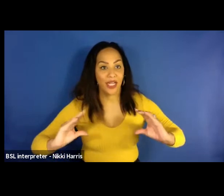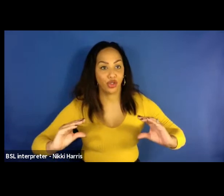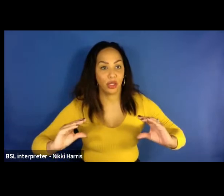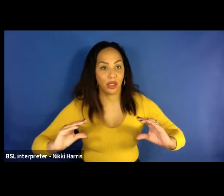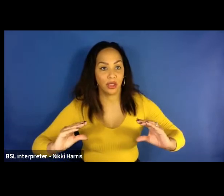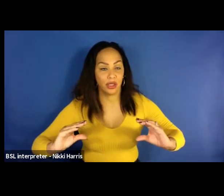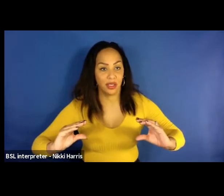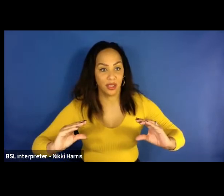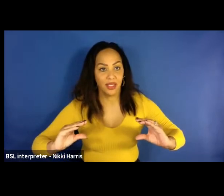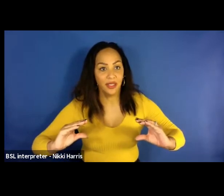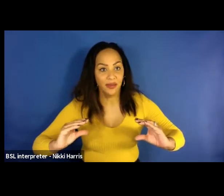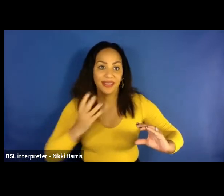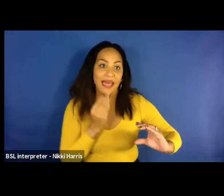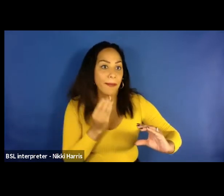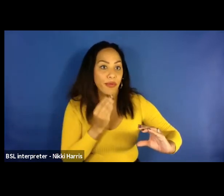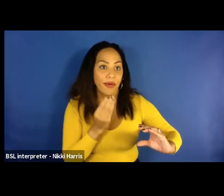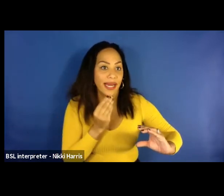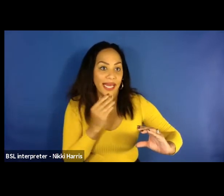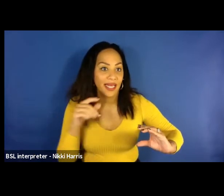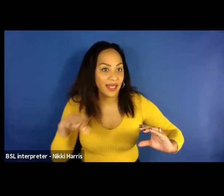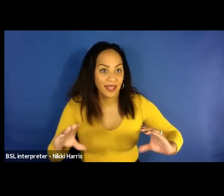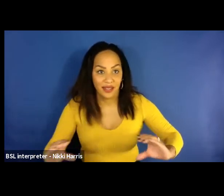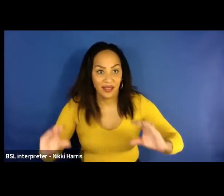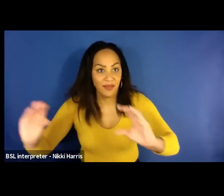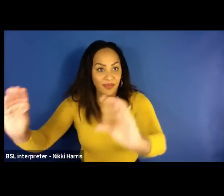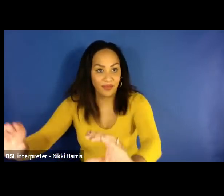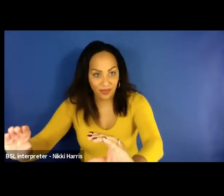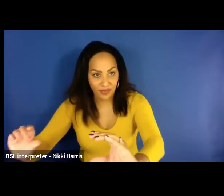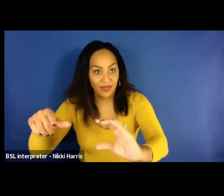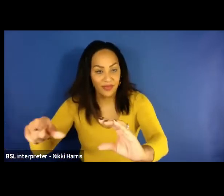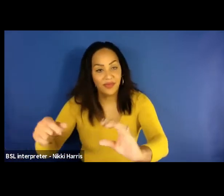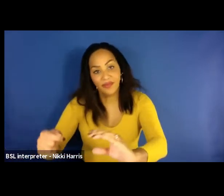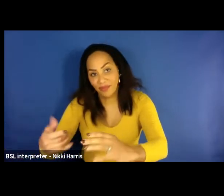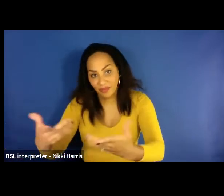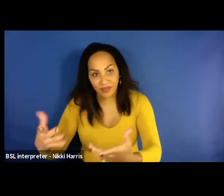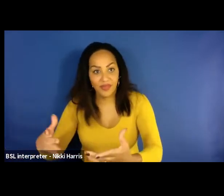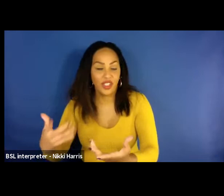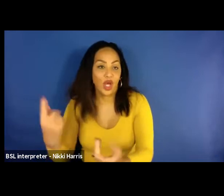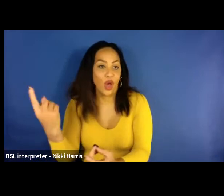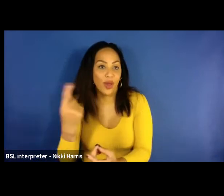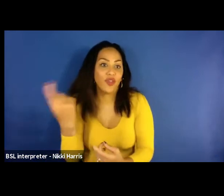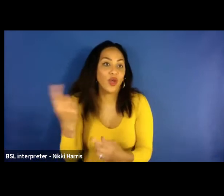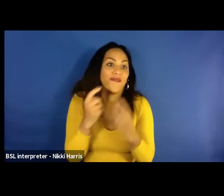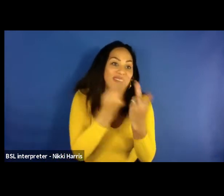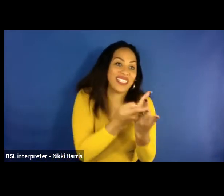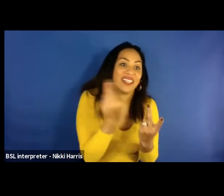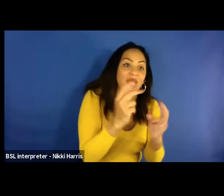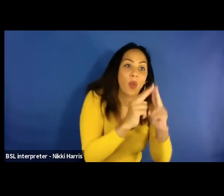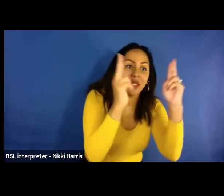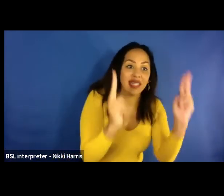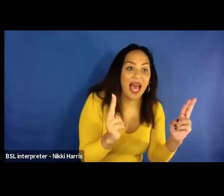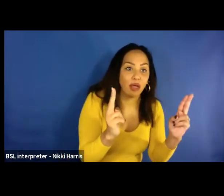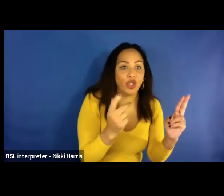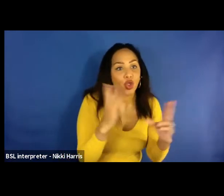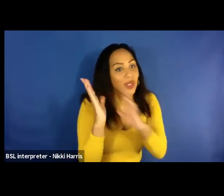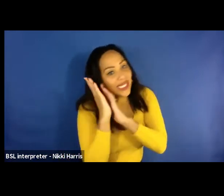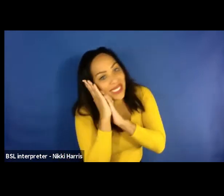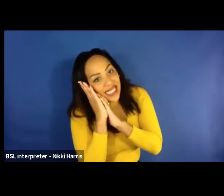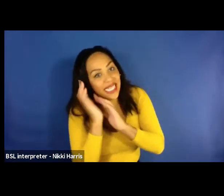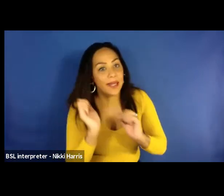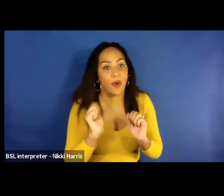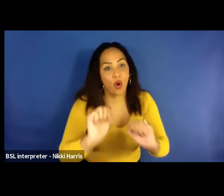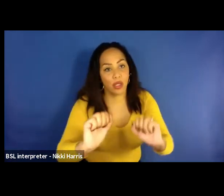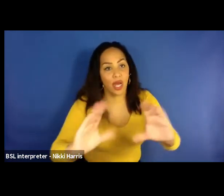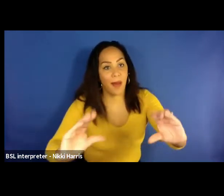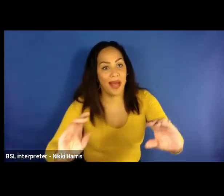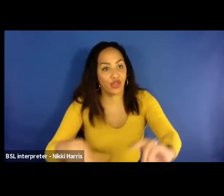is just an idea that someone else is willing to spend the hard-earned cash to kind of get and to kind of use as a product or service. That is what a good idea is. A bad